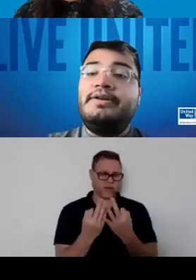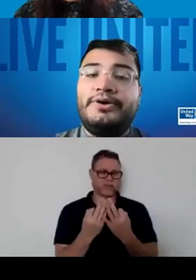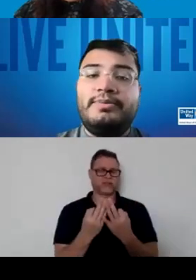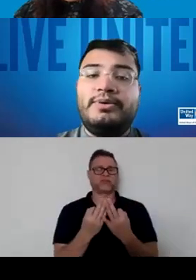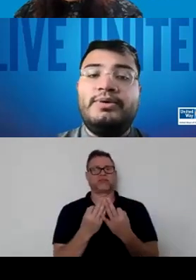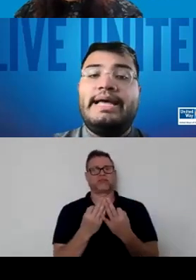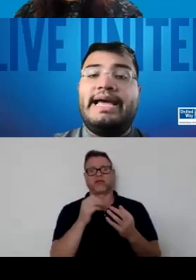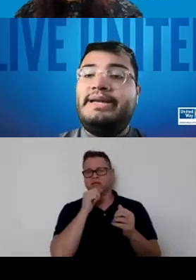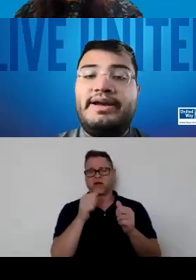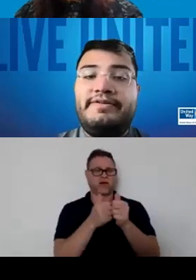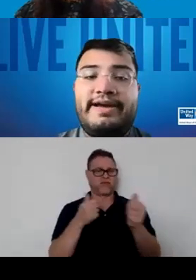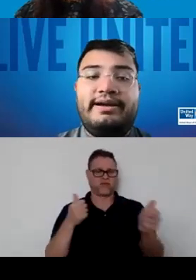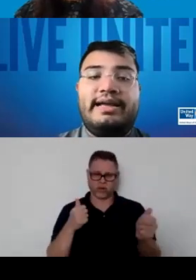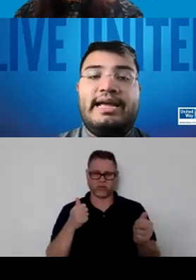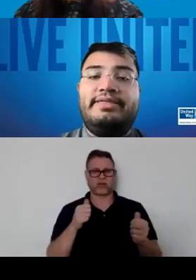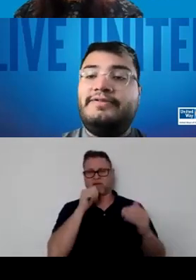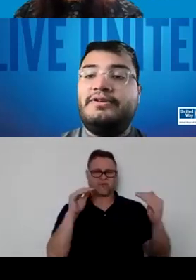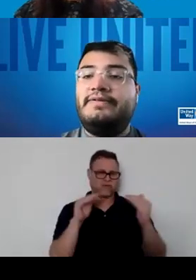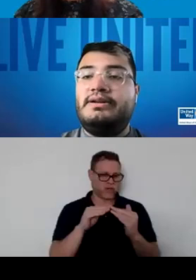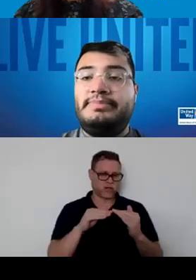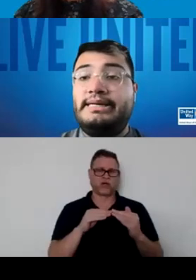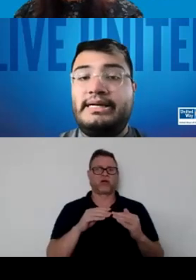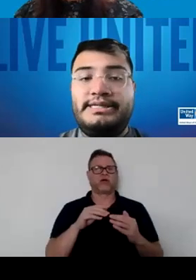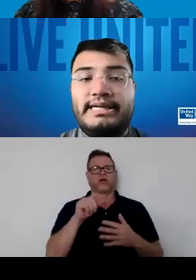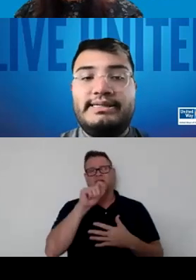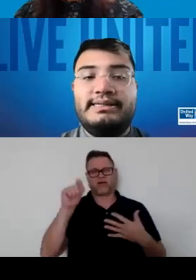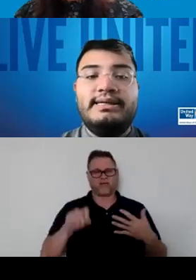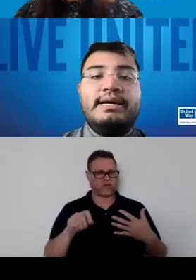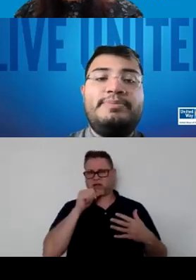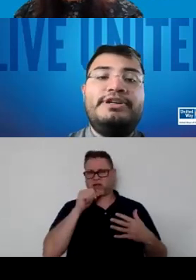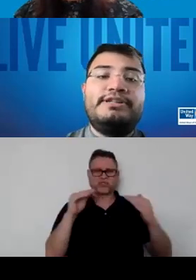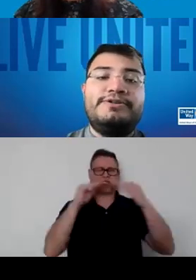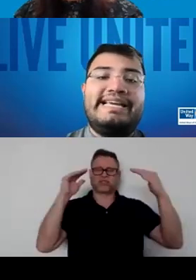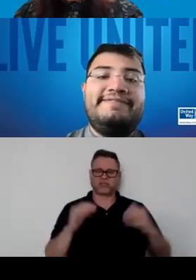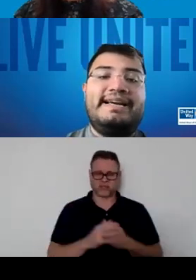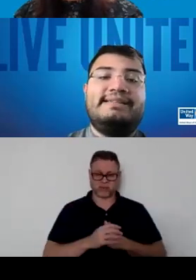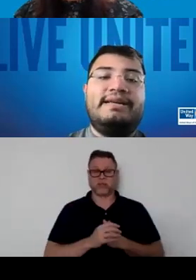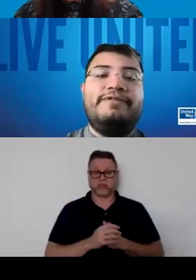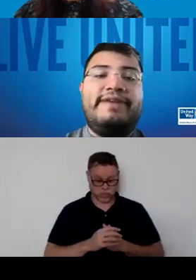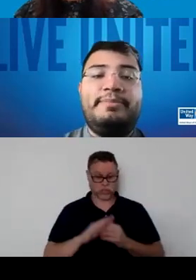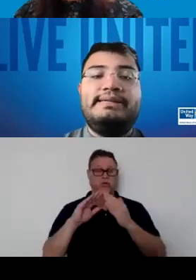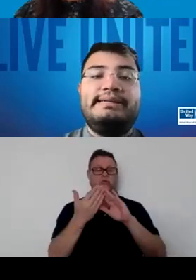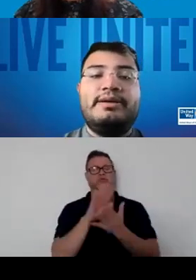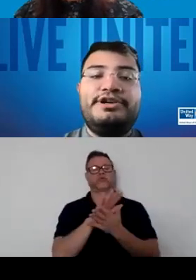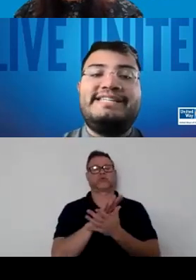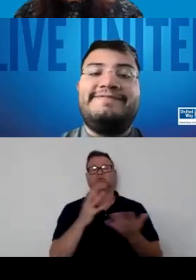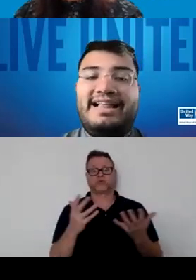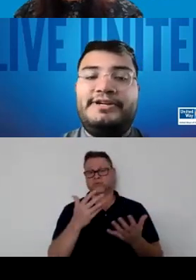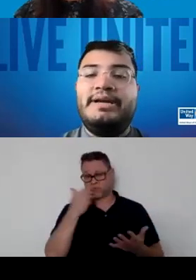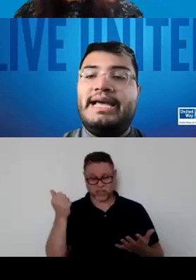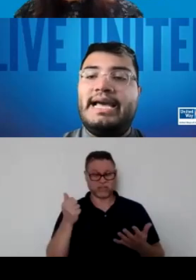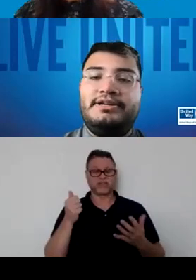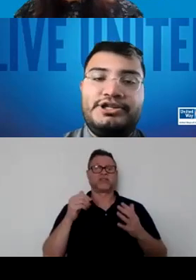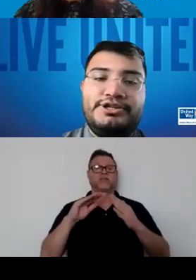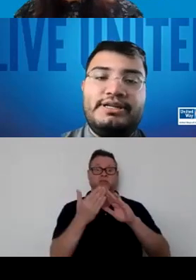are unavoidable and have been unfair and therefore have also been unjust. Community schools invest in what families and communities